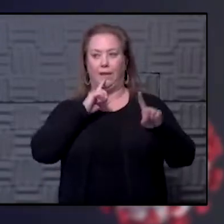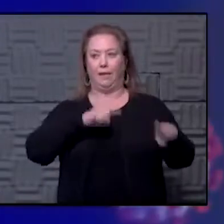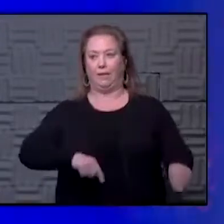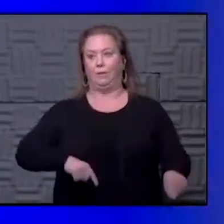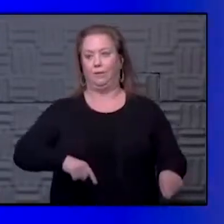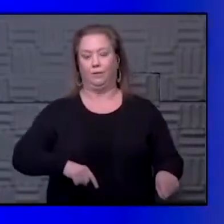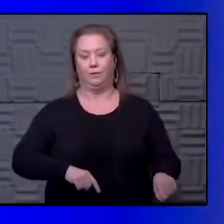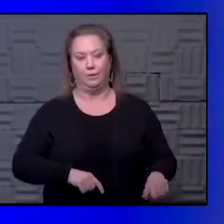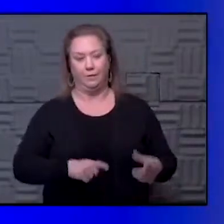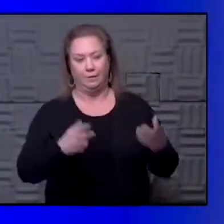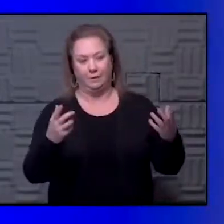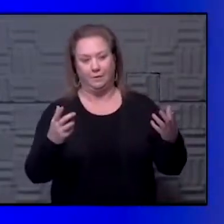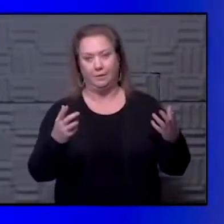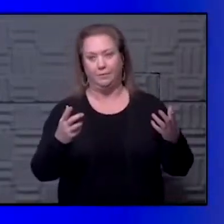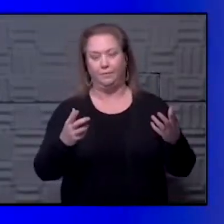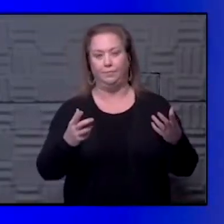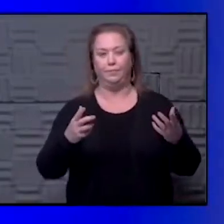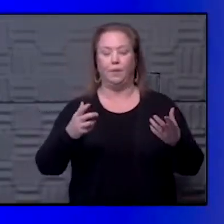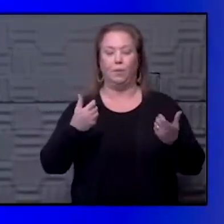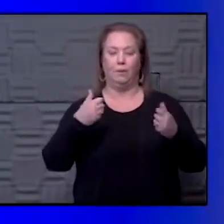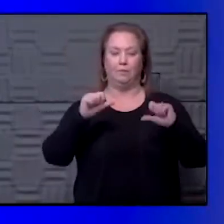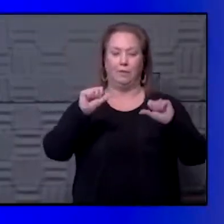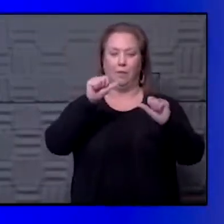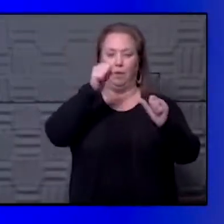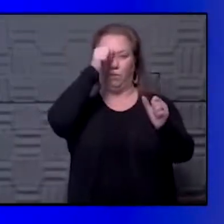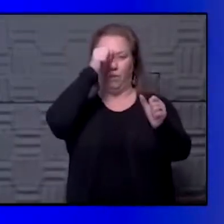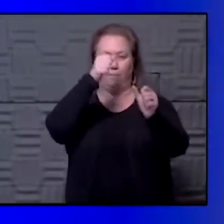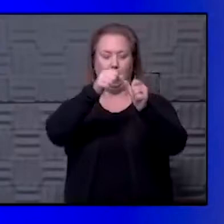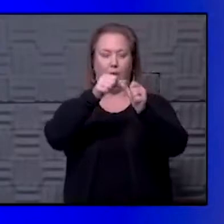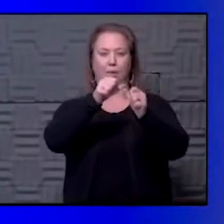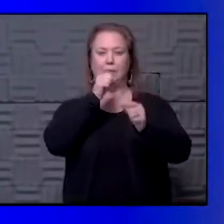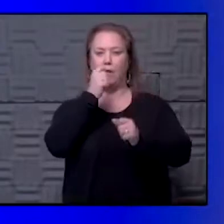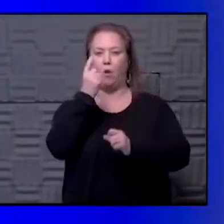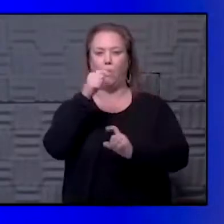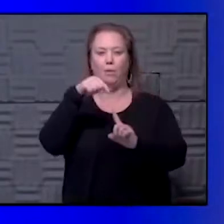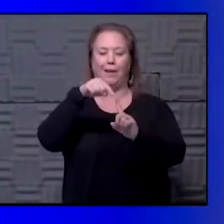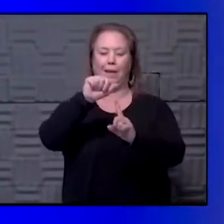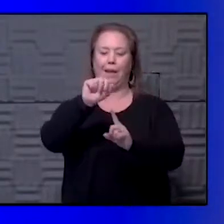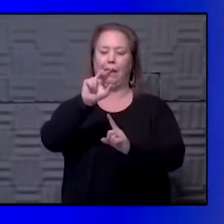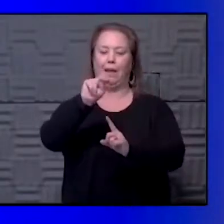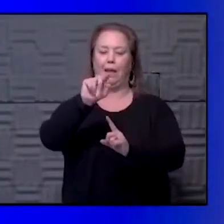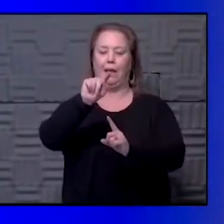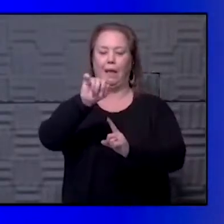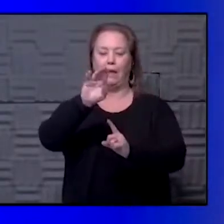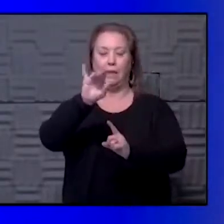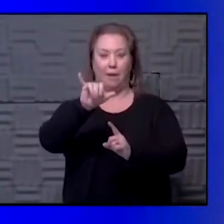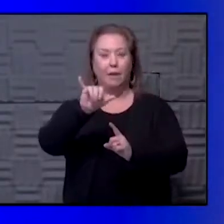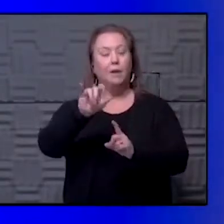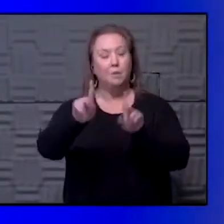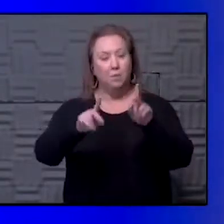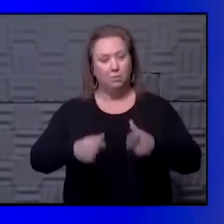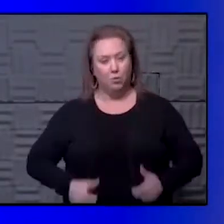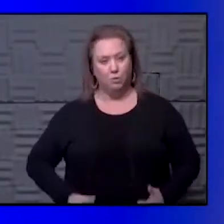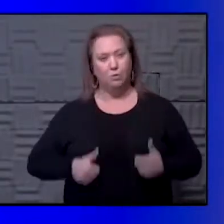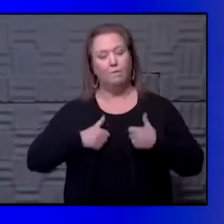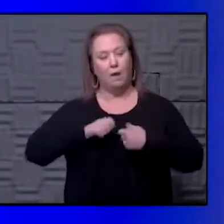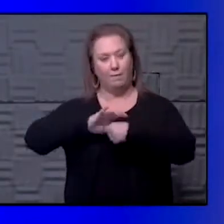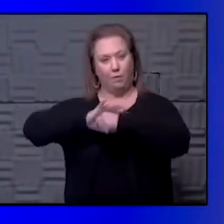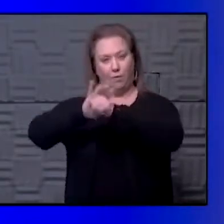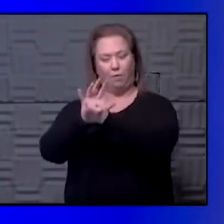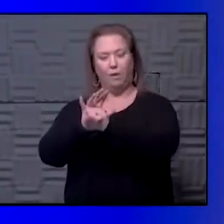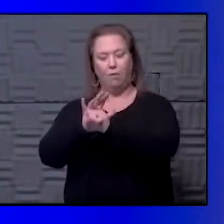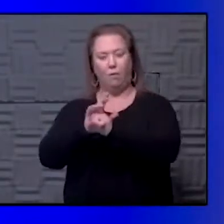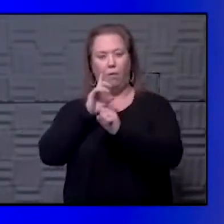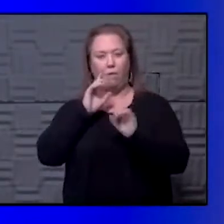Correct. We don't know the answer to that question. So we have to remember that it's not all about antibodies. We know that people survive coronavirus, or people who have